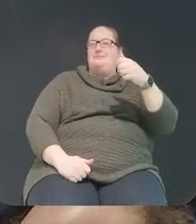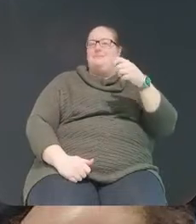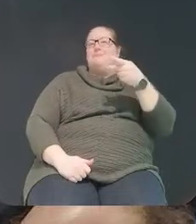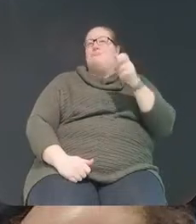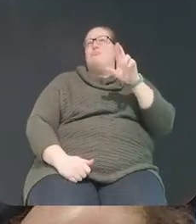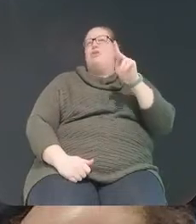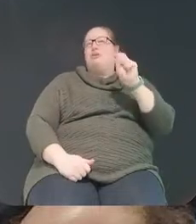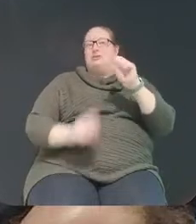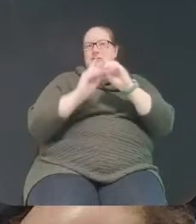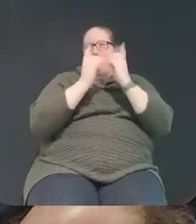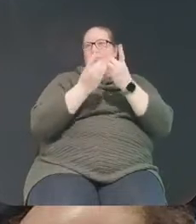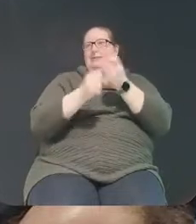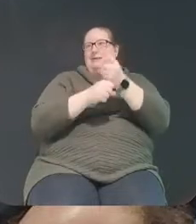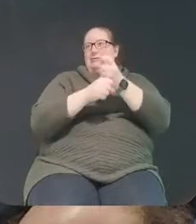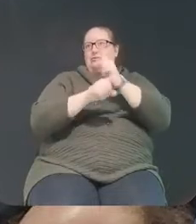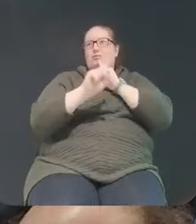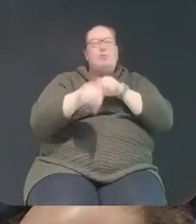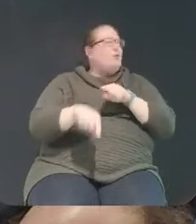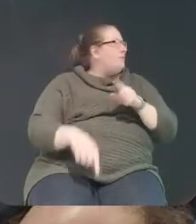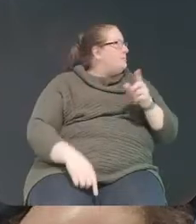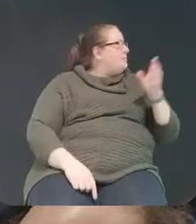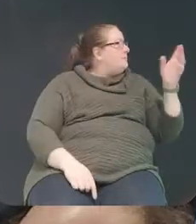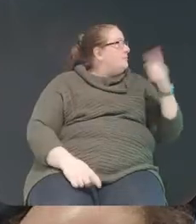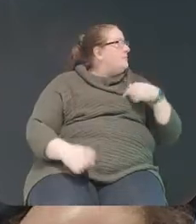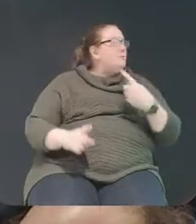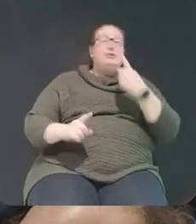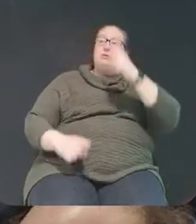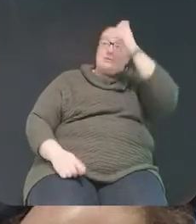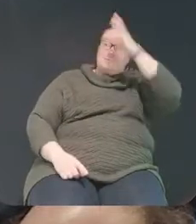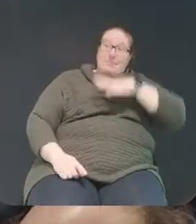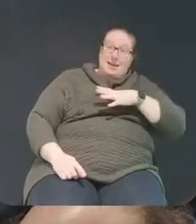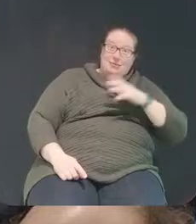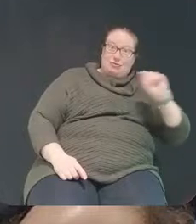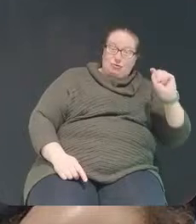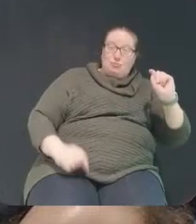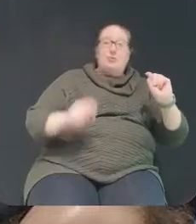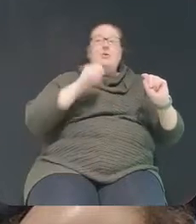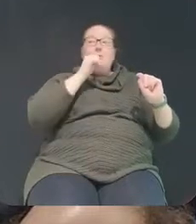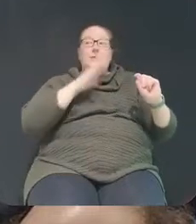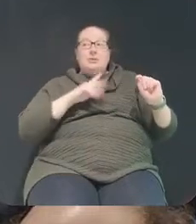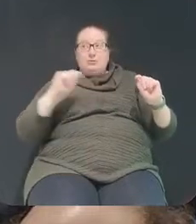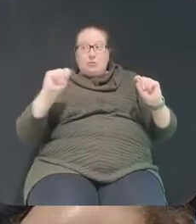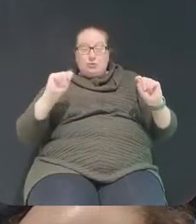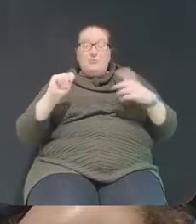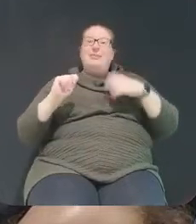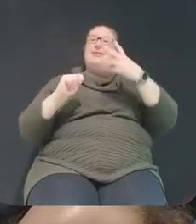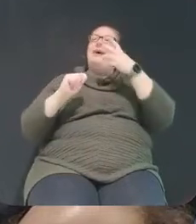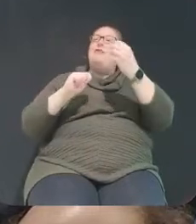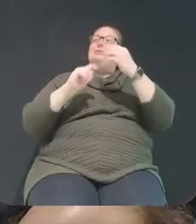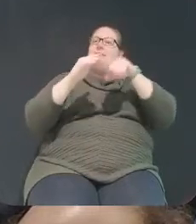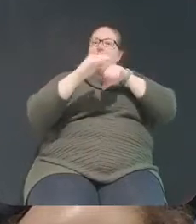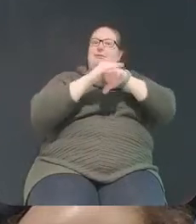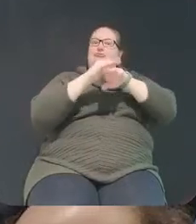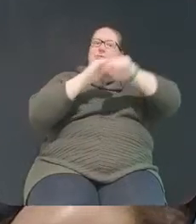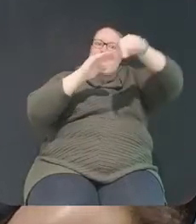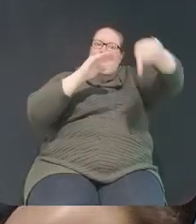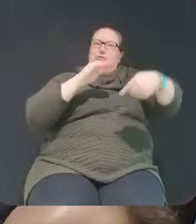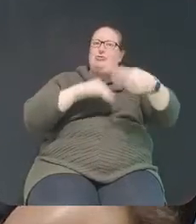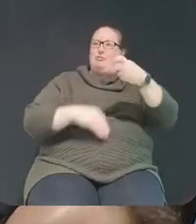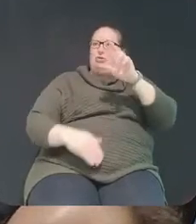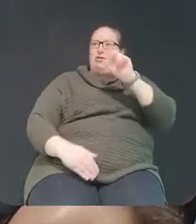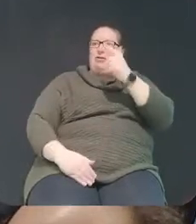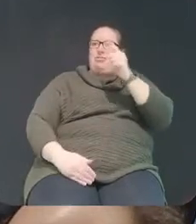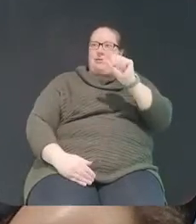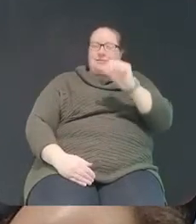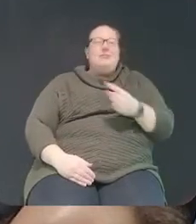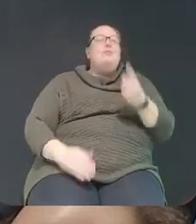report. One shows the men's room, one shows the women's room, one shows the outside entrance under the pergola, and one